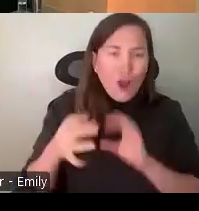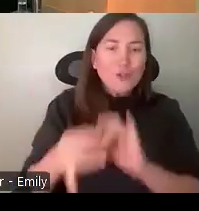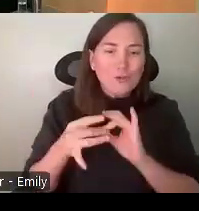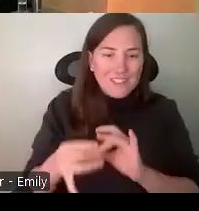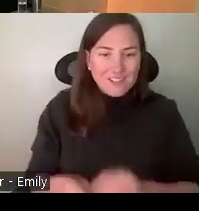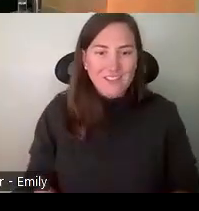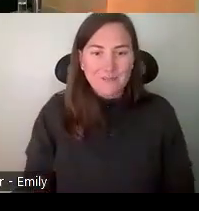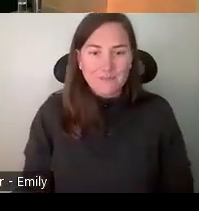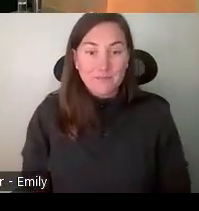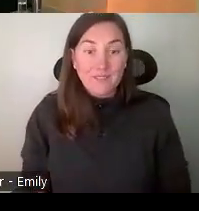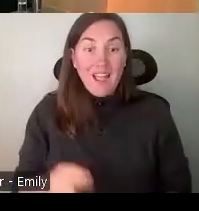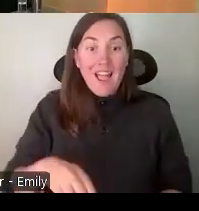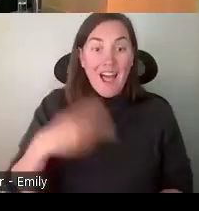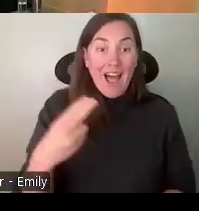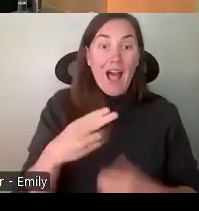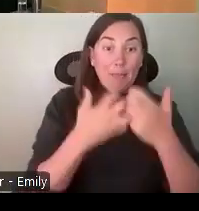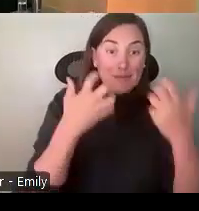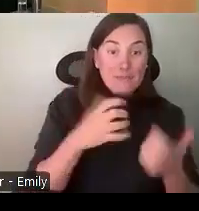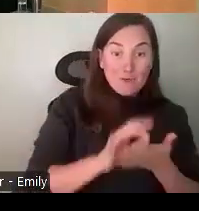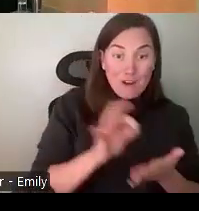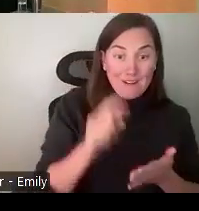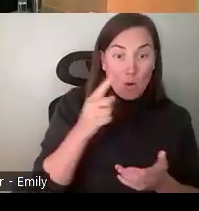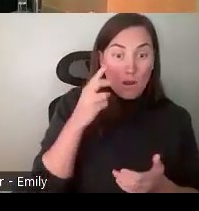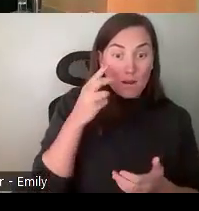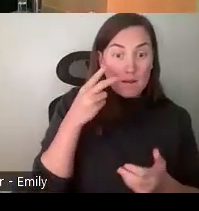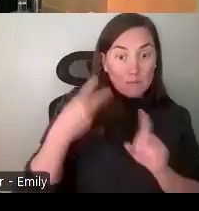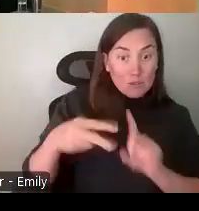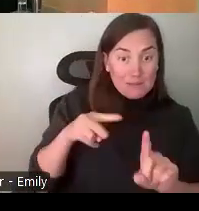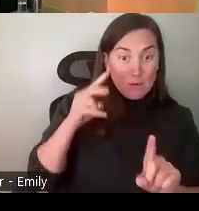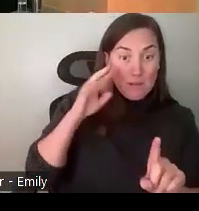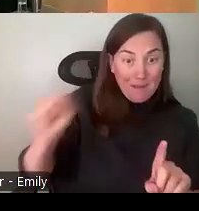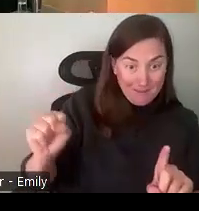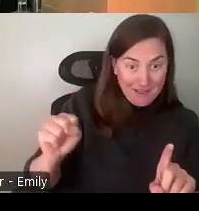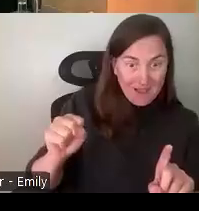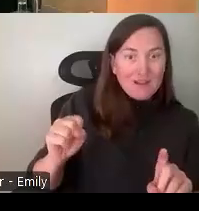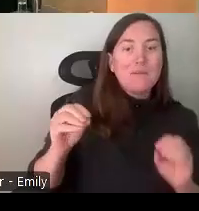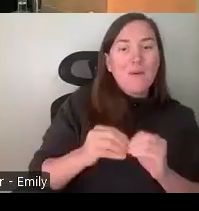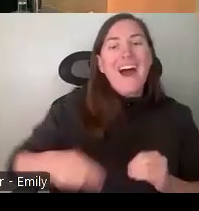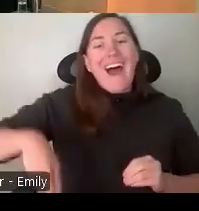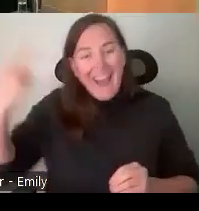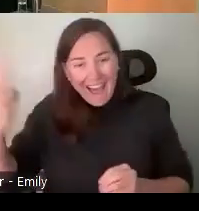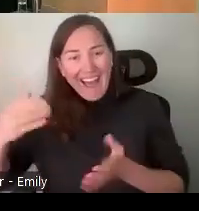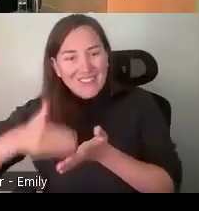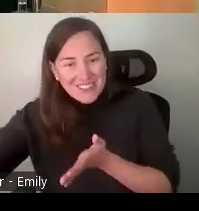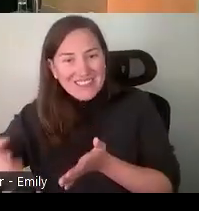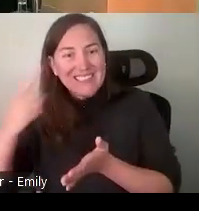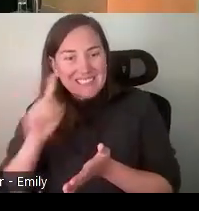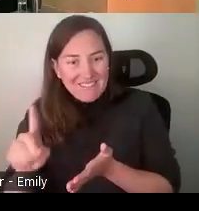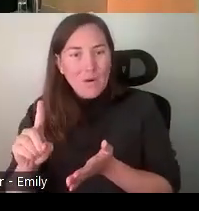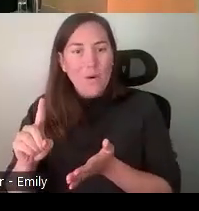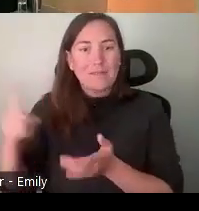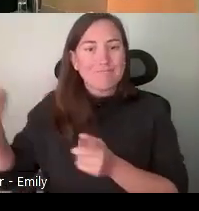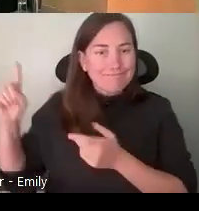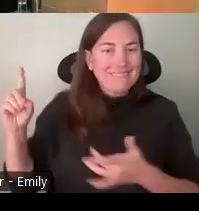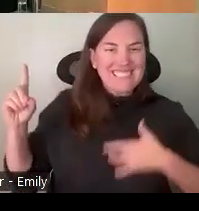pop-out task were associated with a greater frequency of sensed presence experiences in our total schizophrenia group and in our